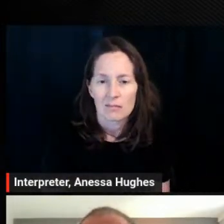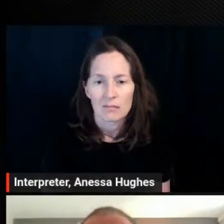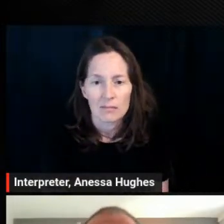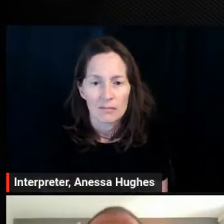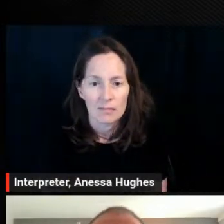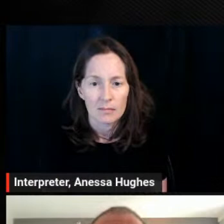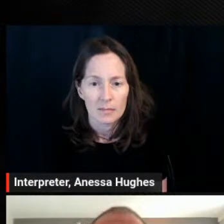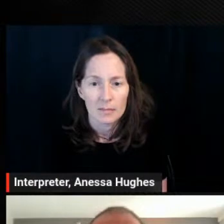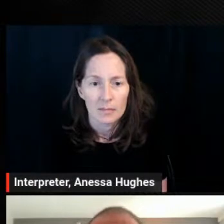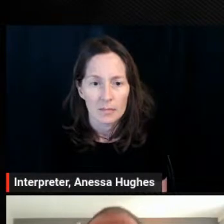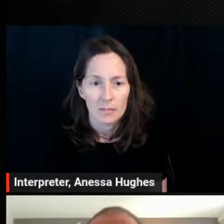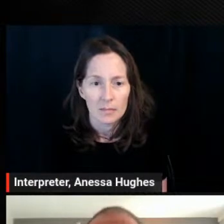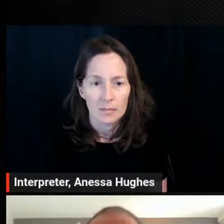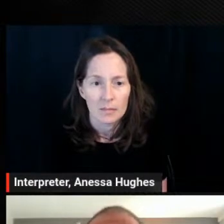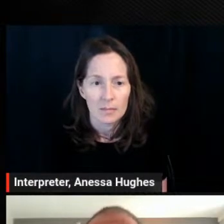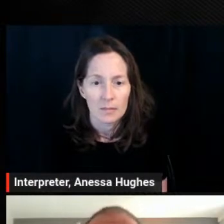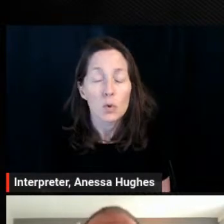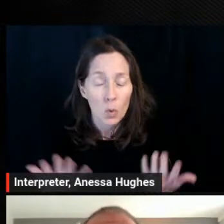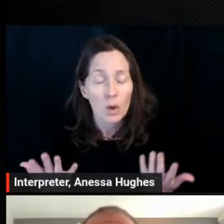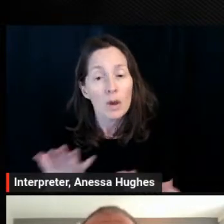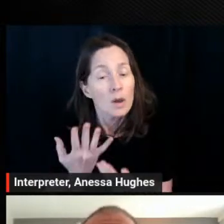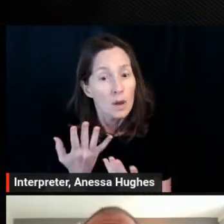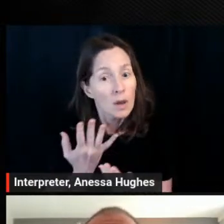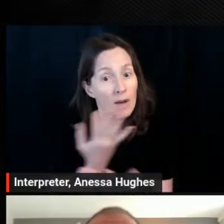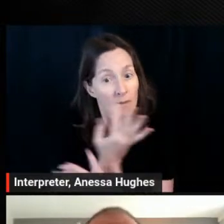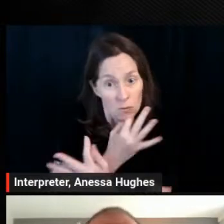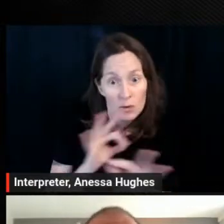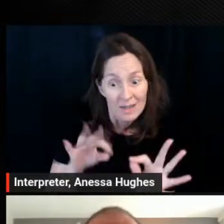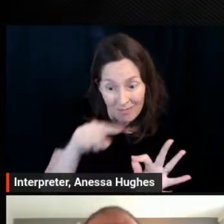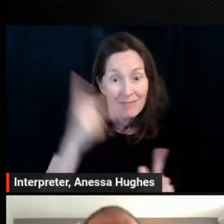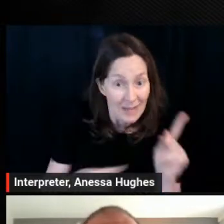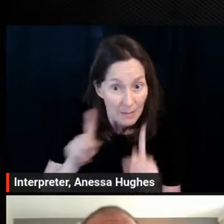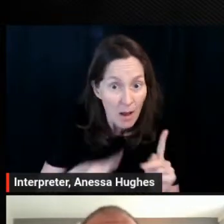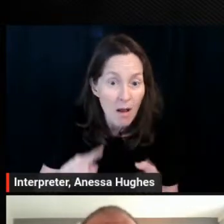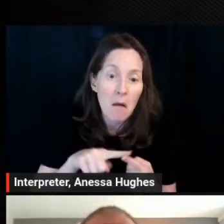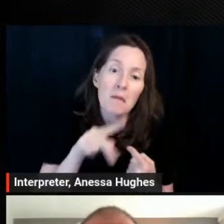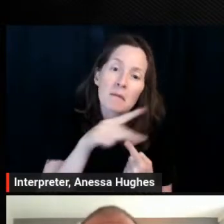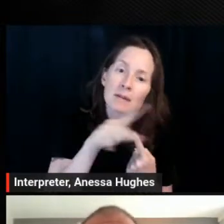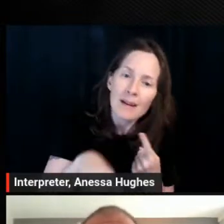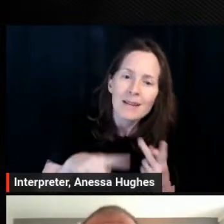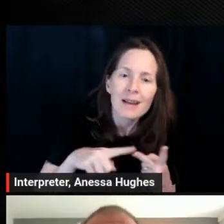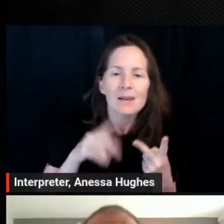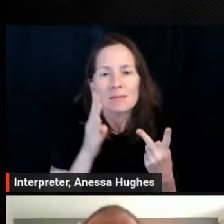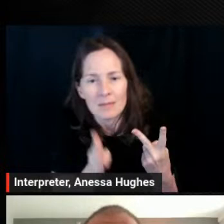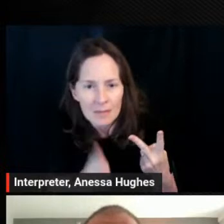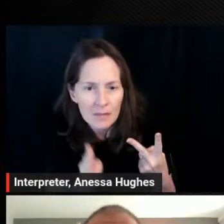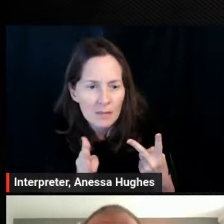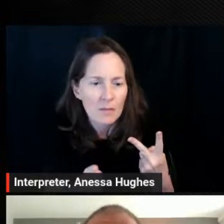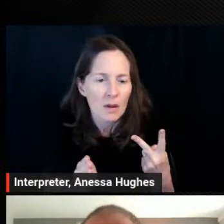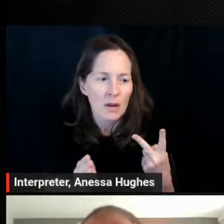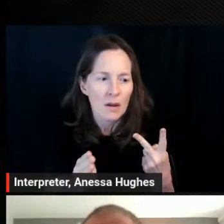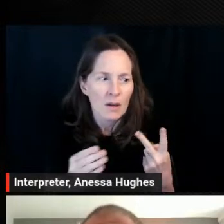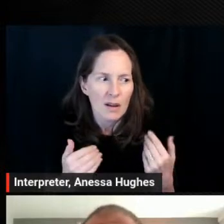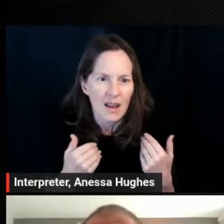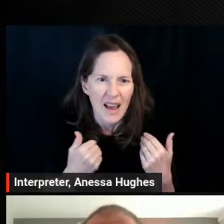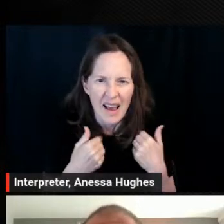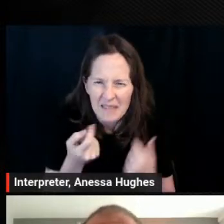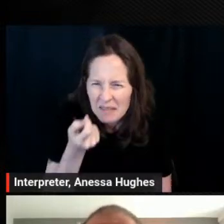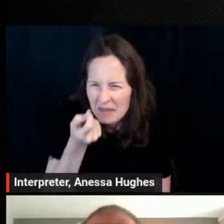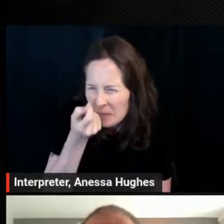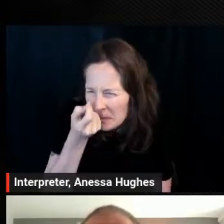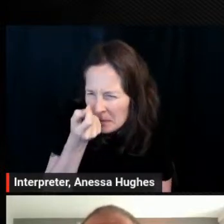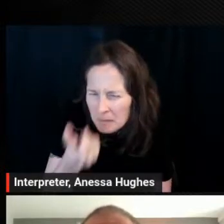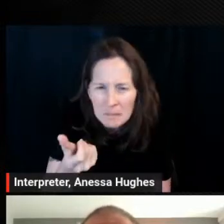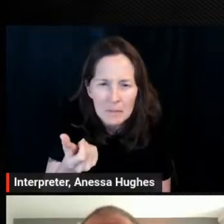Free Black people in cities like Philadelphia and Baltimore had very few white allies in this period of